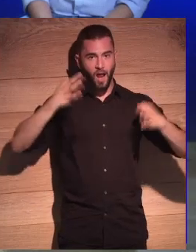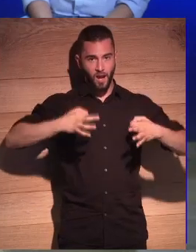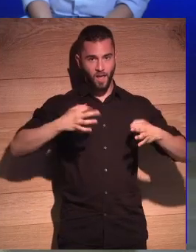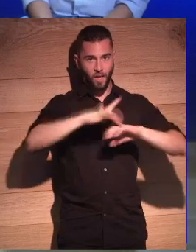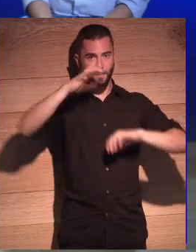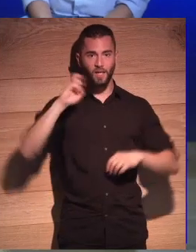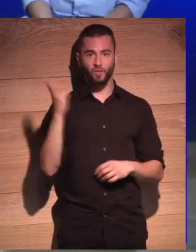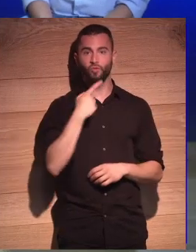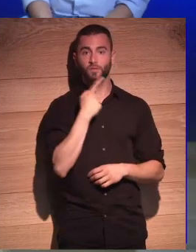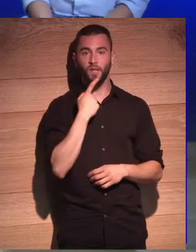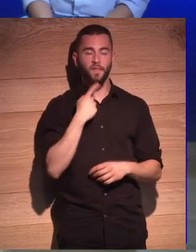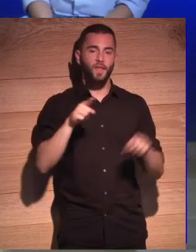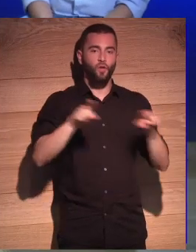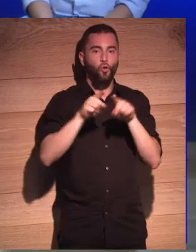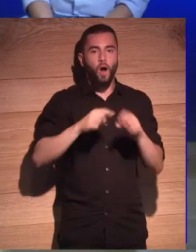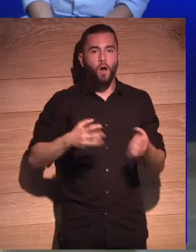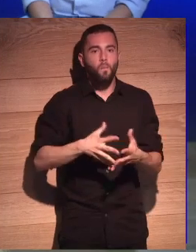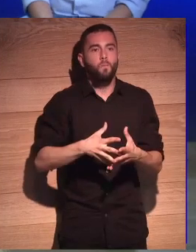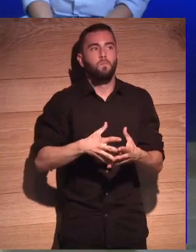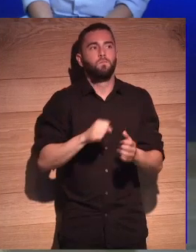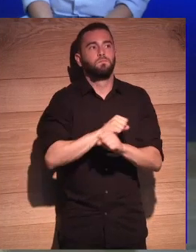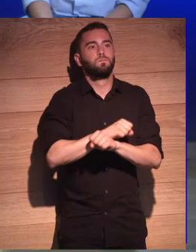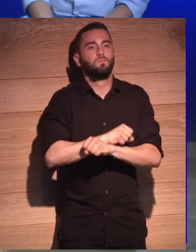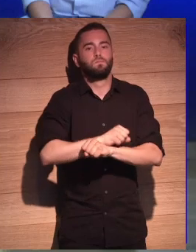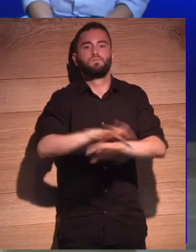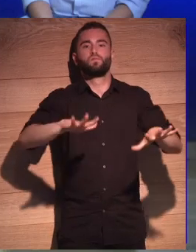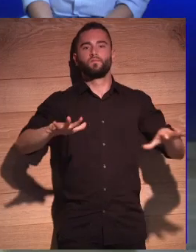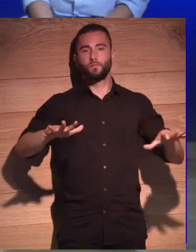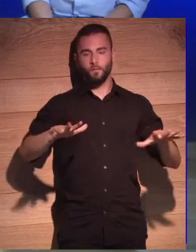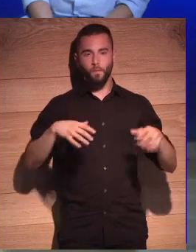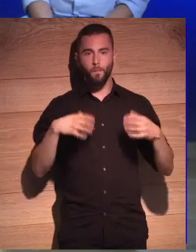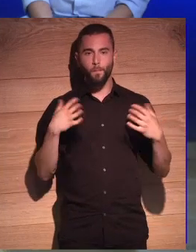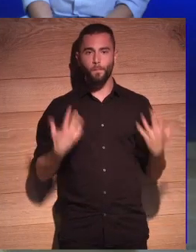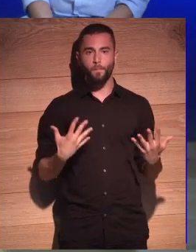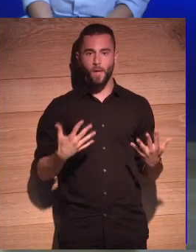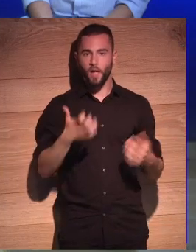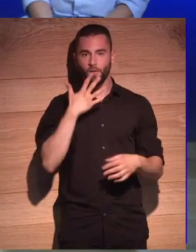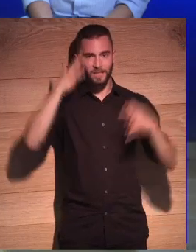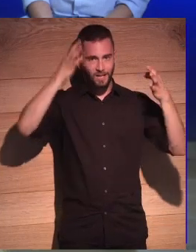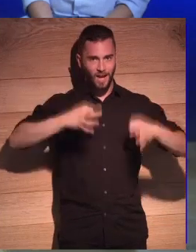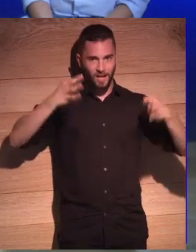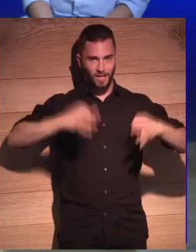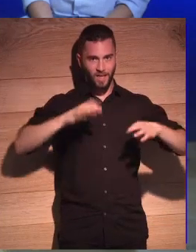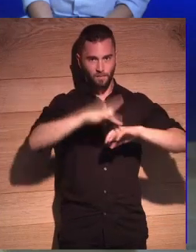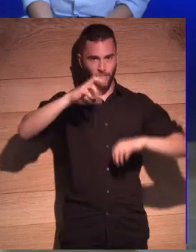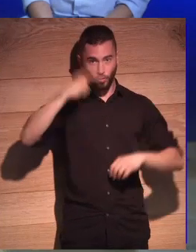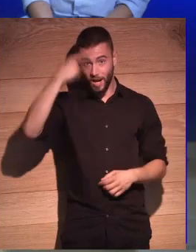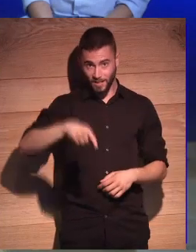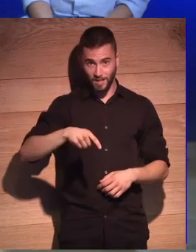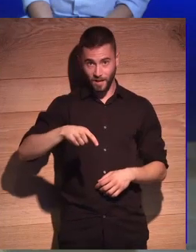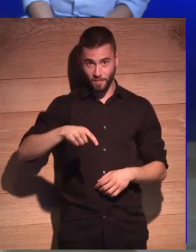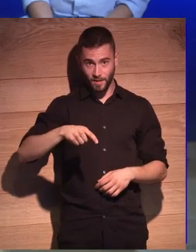screens. But now we're talking about virtual reality, and I think we see it as an